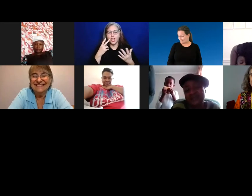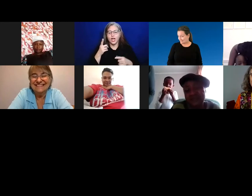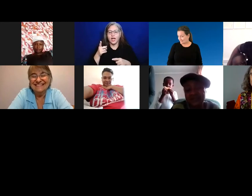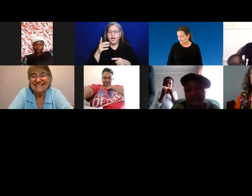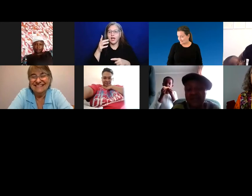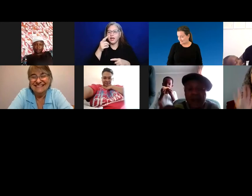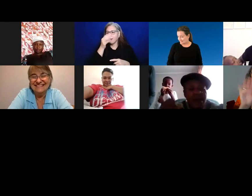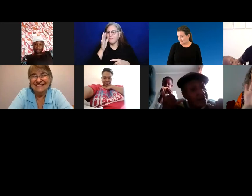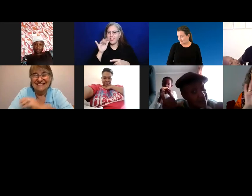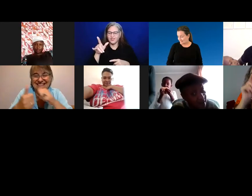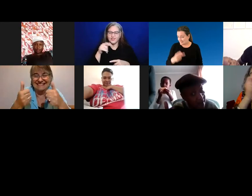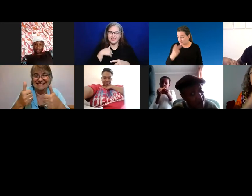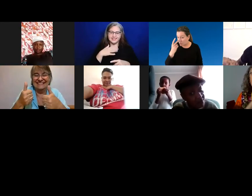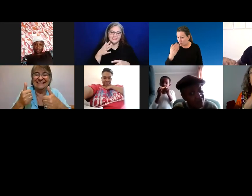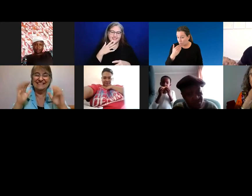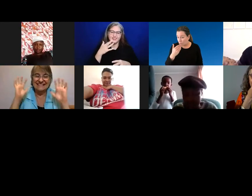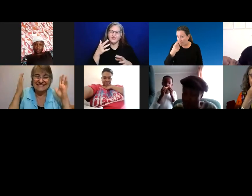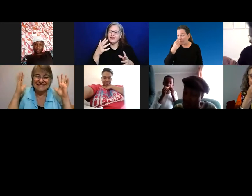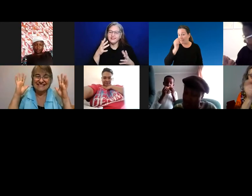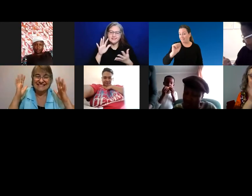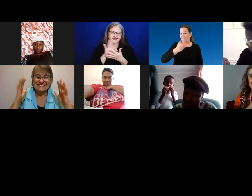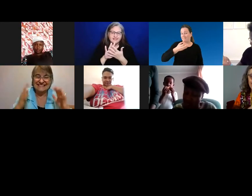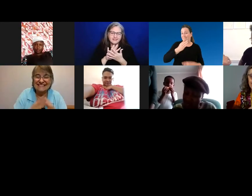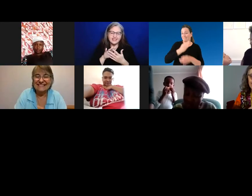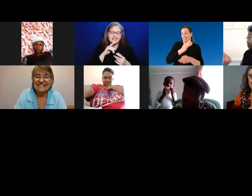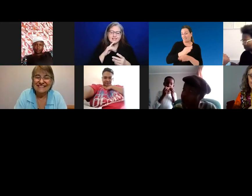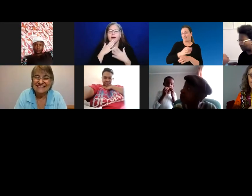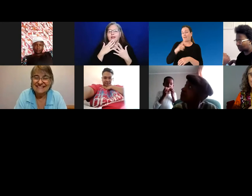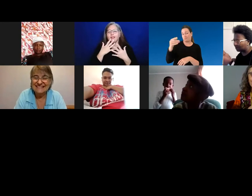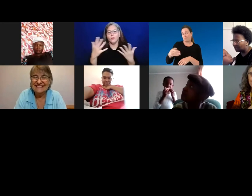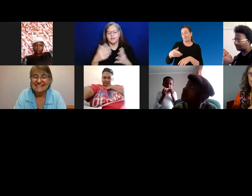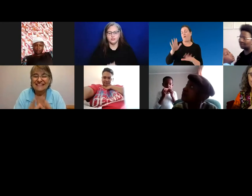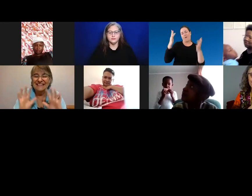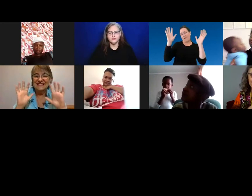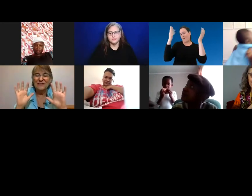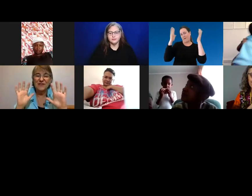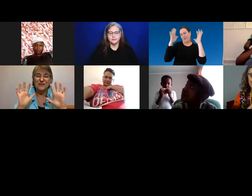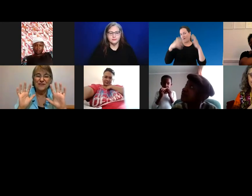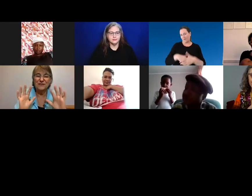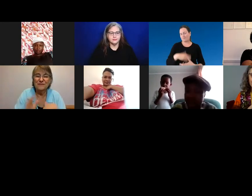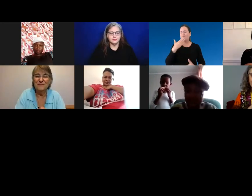well. Please pass my greetings to him. Thank you so much.